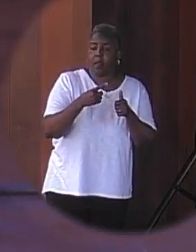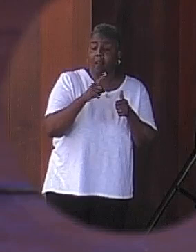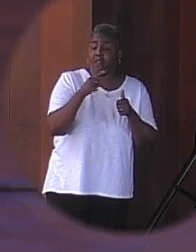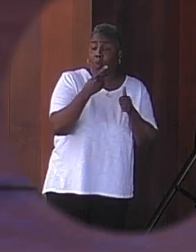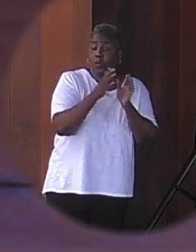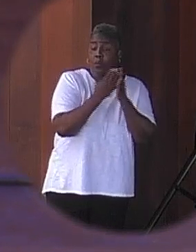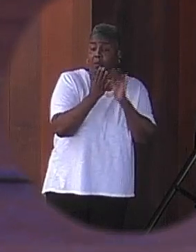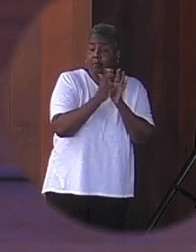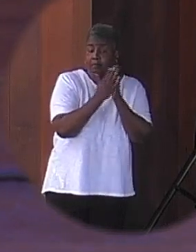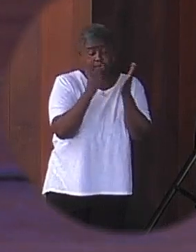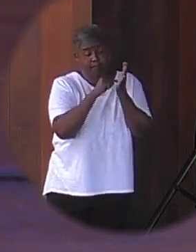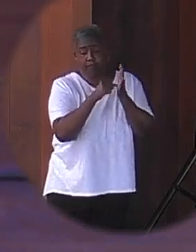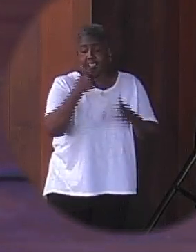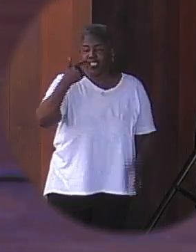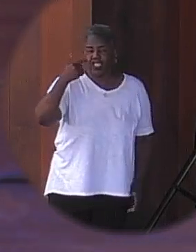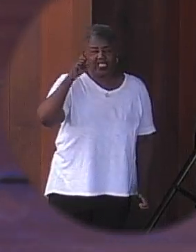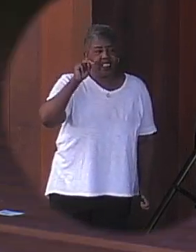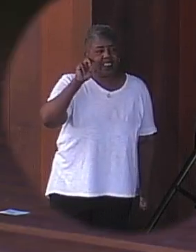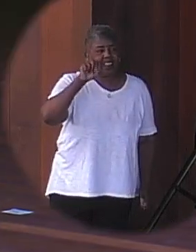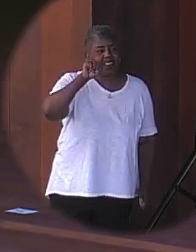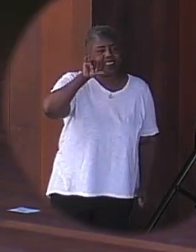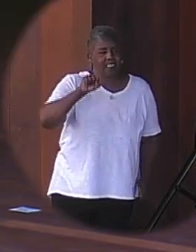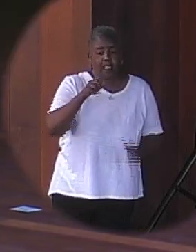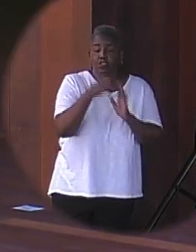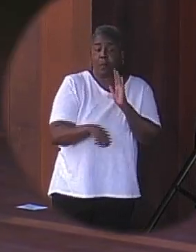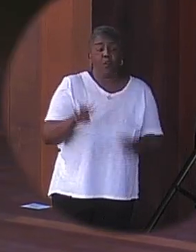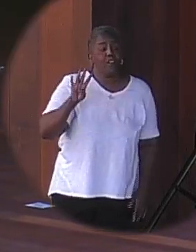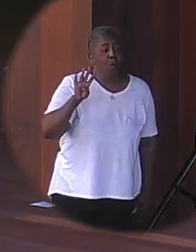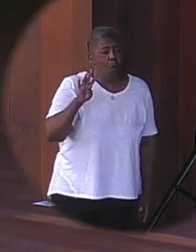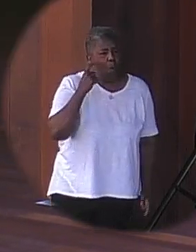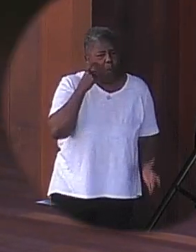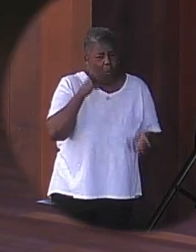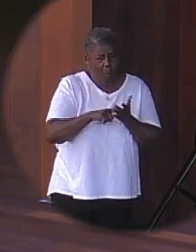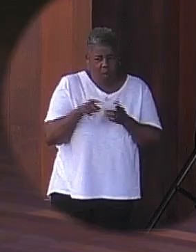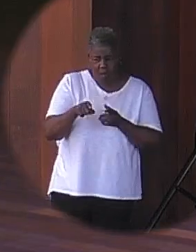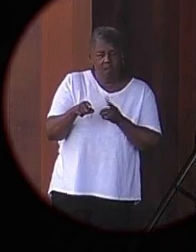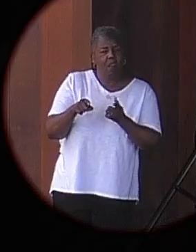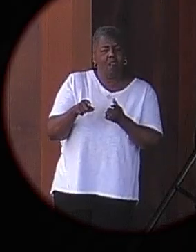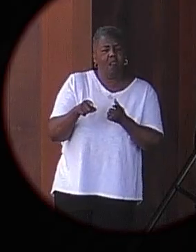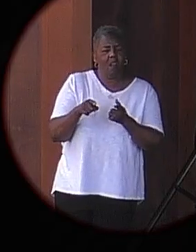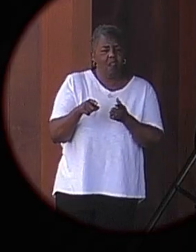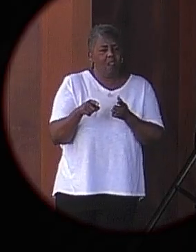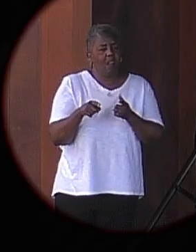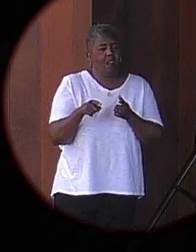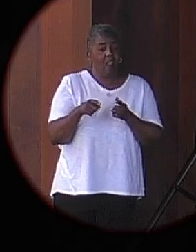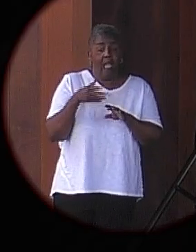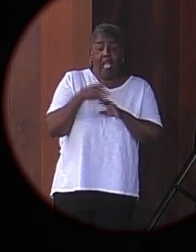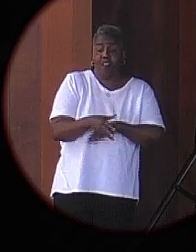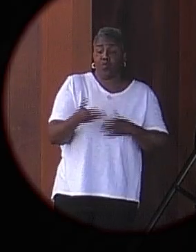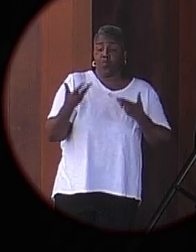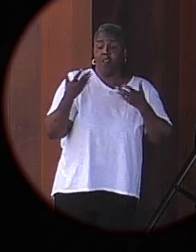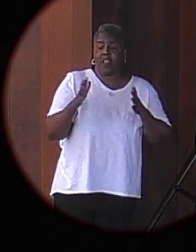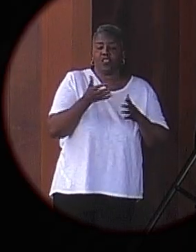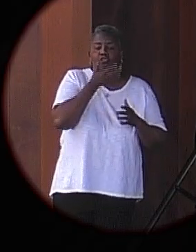Bible. In the book of Genesis, in chapter 4, we find ourselves right outside of the Garden of